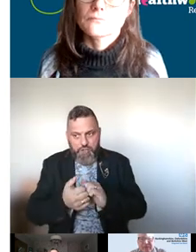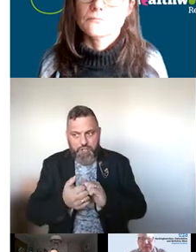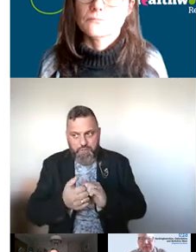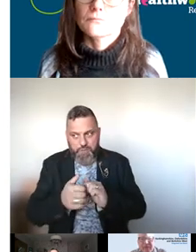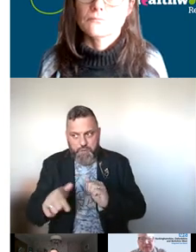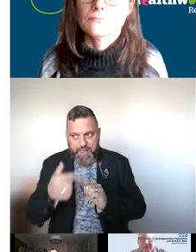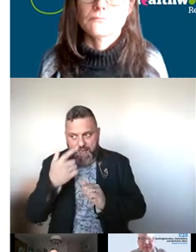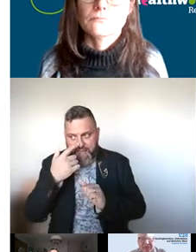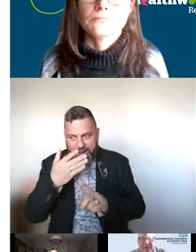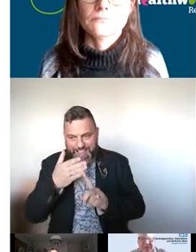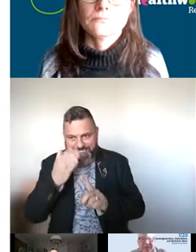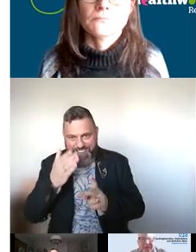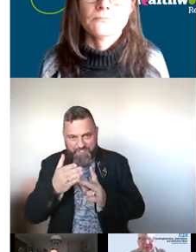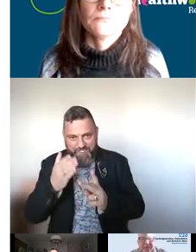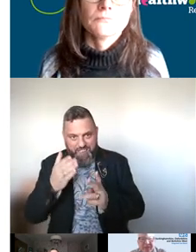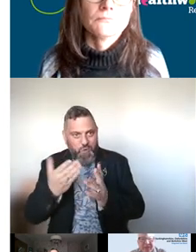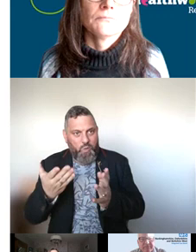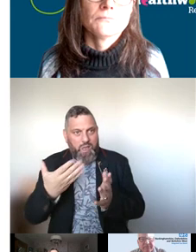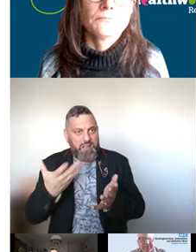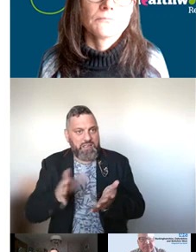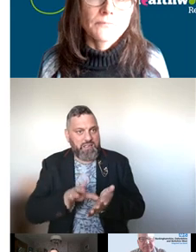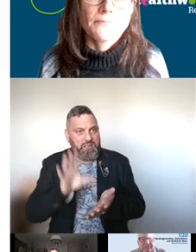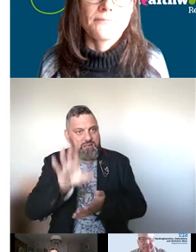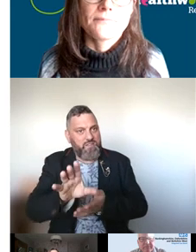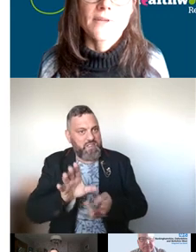able to identify where that investment needs to be made.